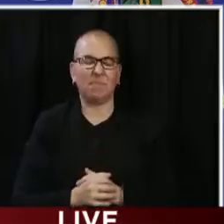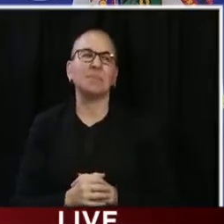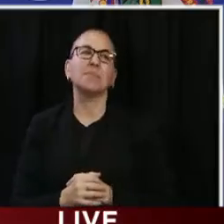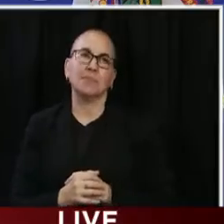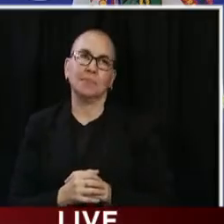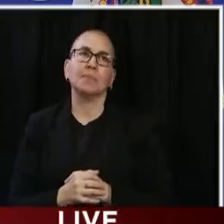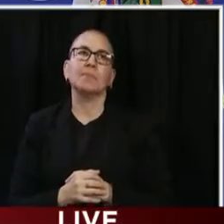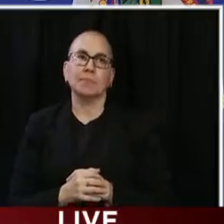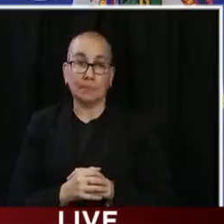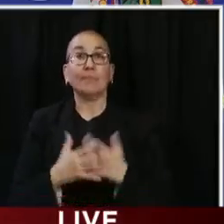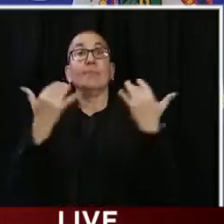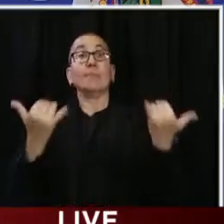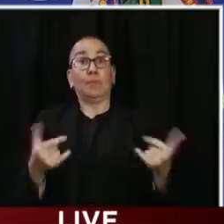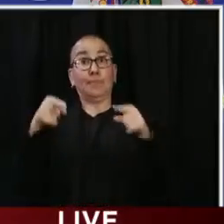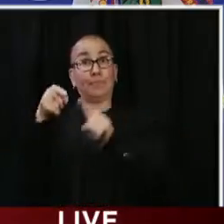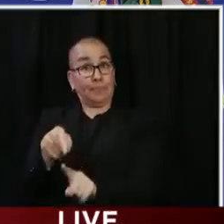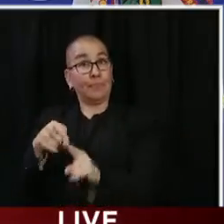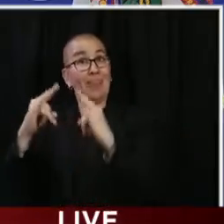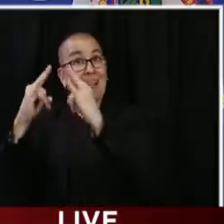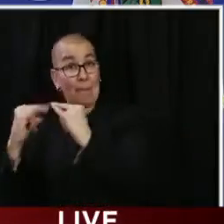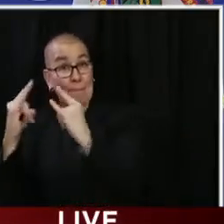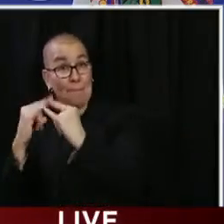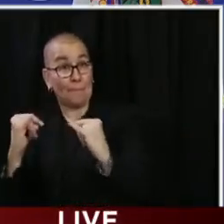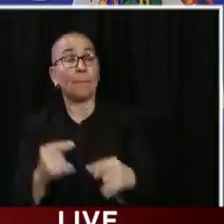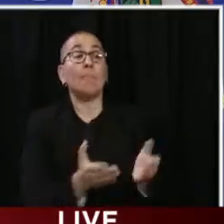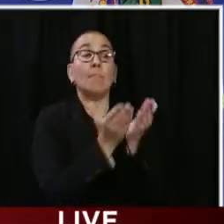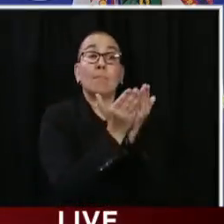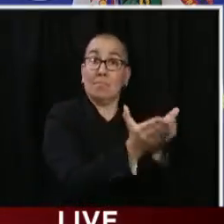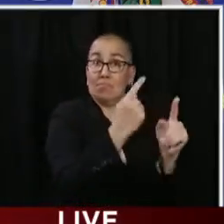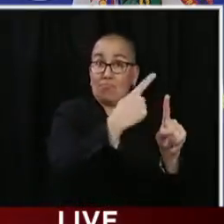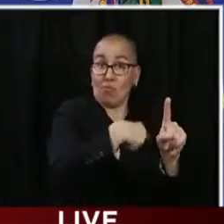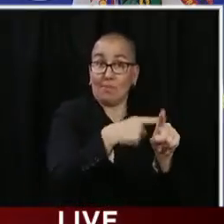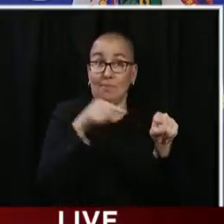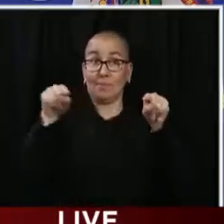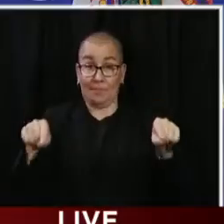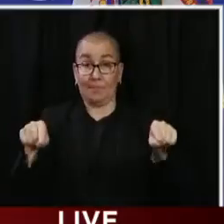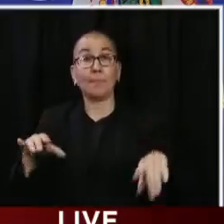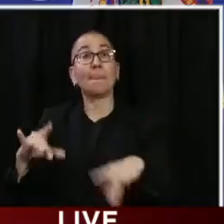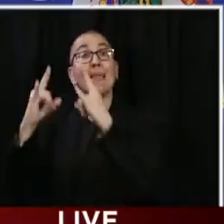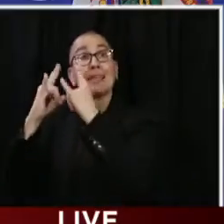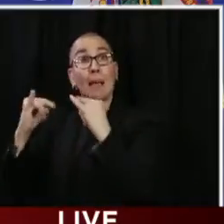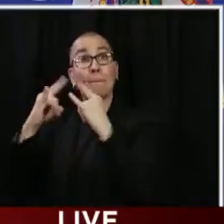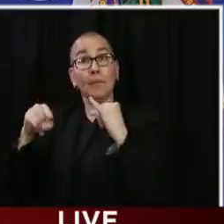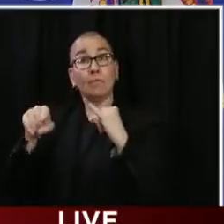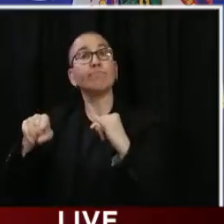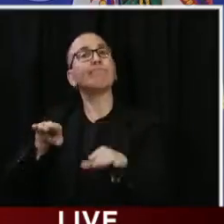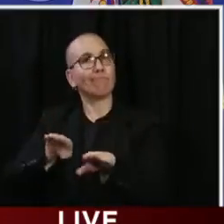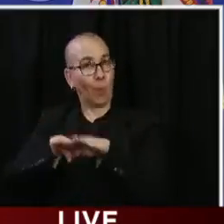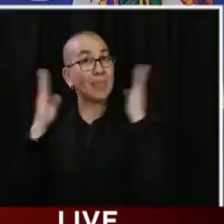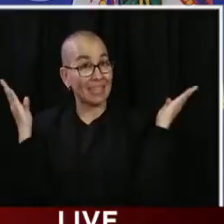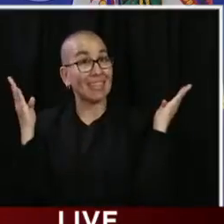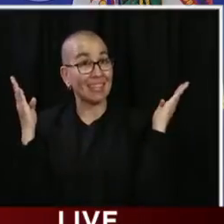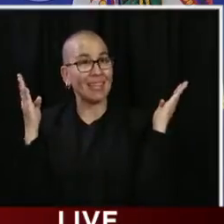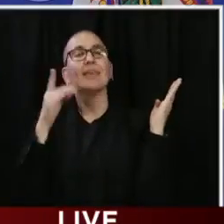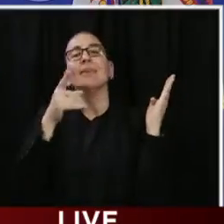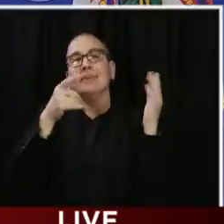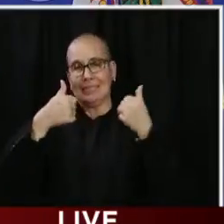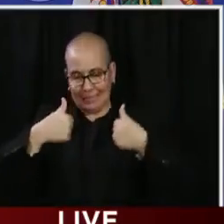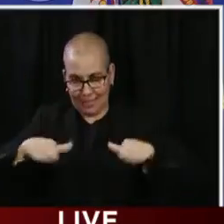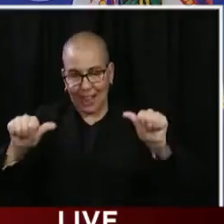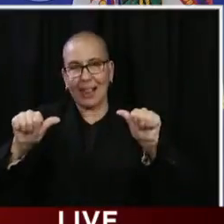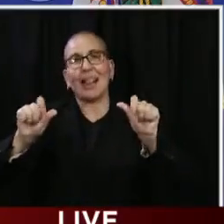that the campsite configuration is socially distant. There's common areas in campgrounds, so we got to get that right too. We have some clear guidelines on social distancing there